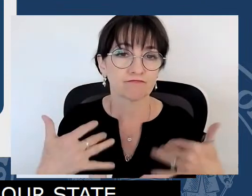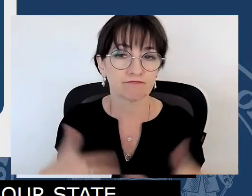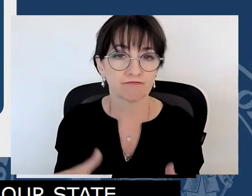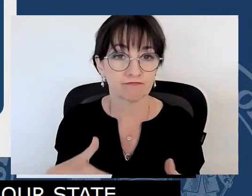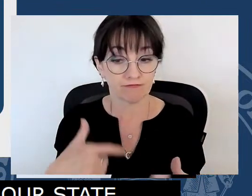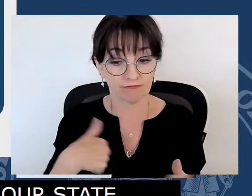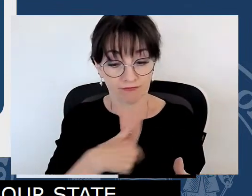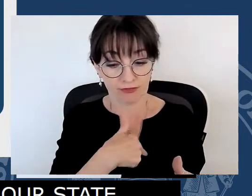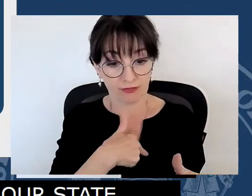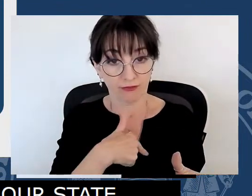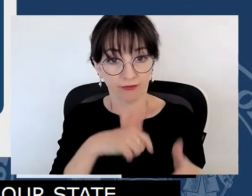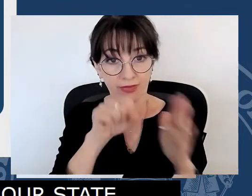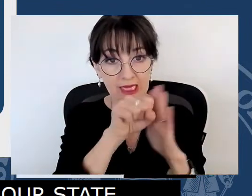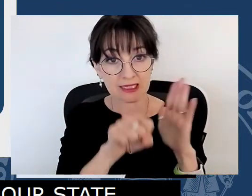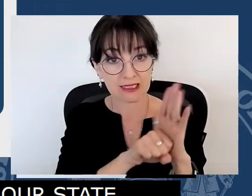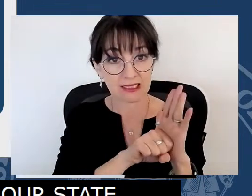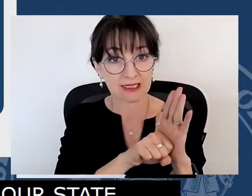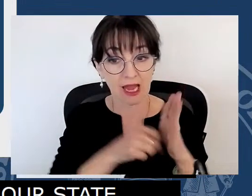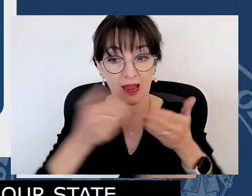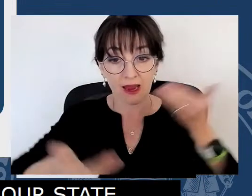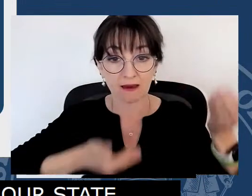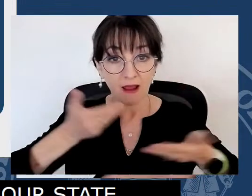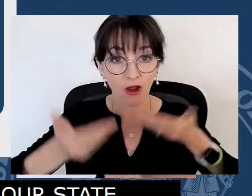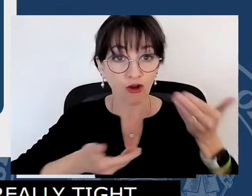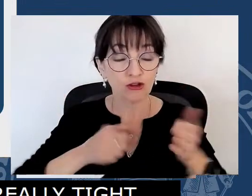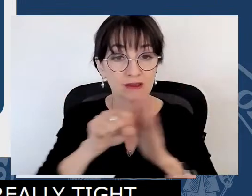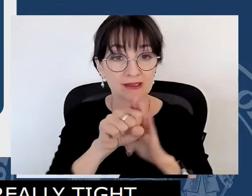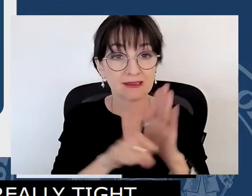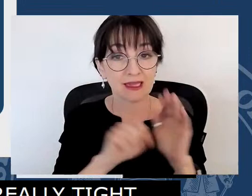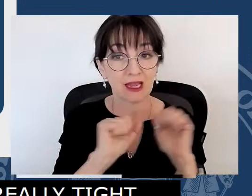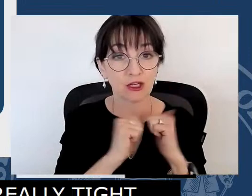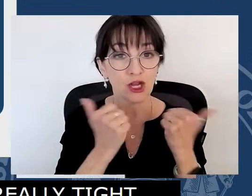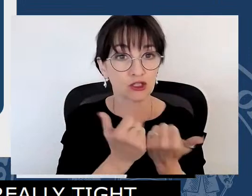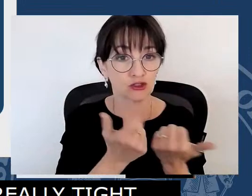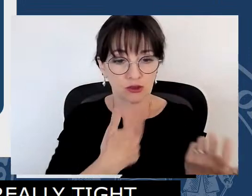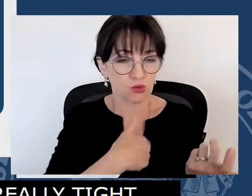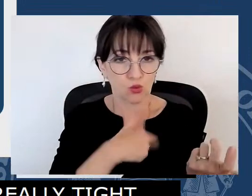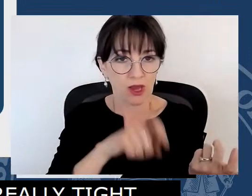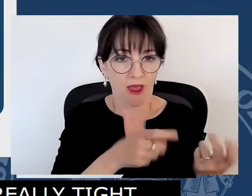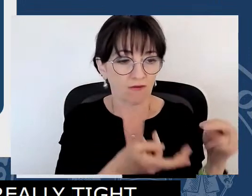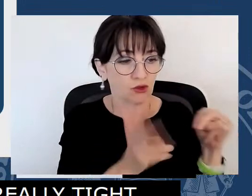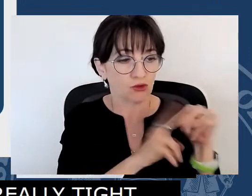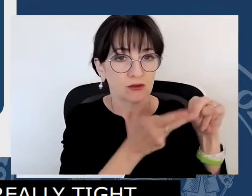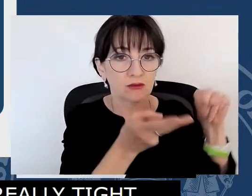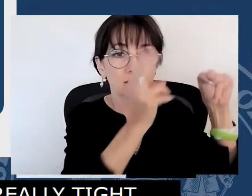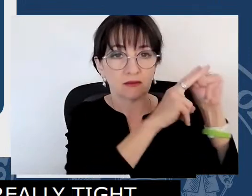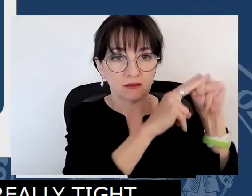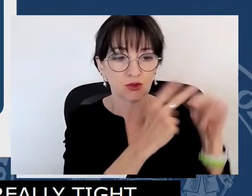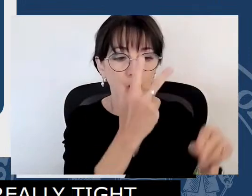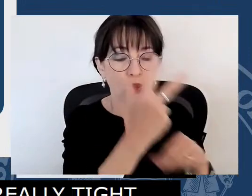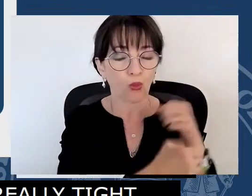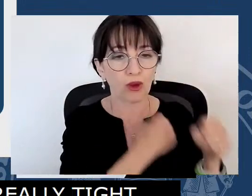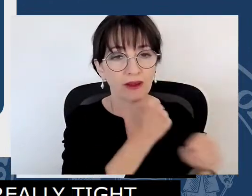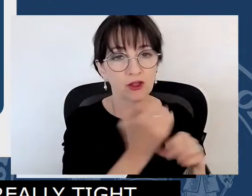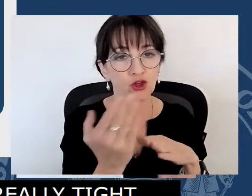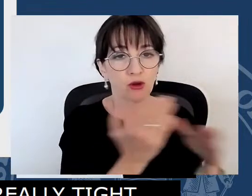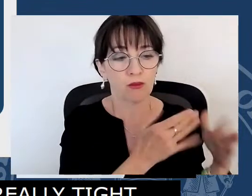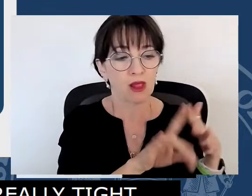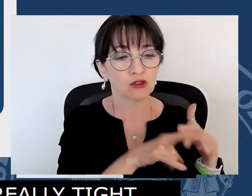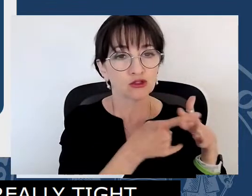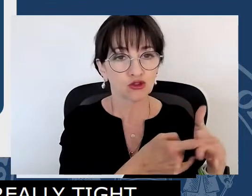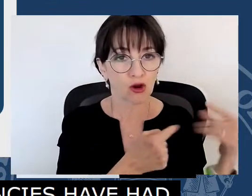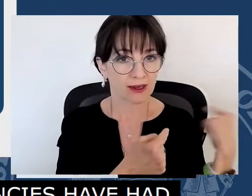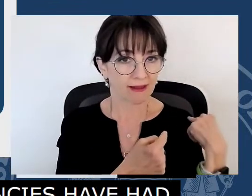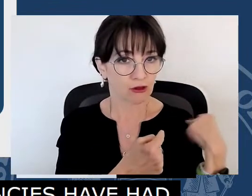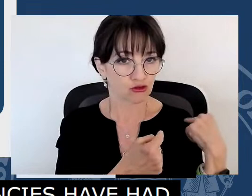agencies, to compete, we've had to raise salaries, and those, we've had a 3-year plan starting last year, this